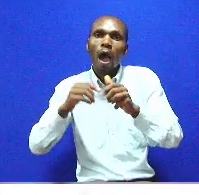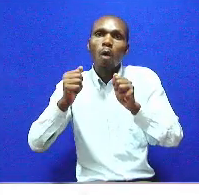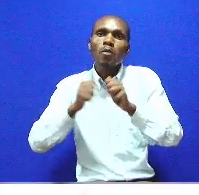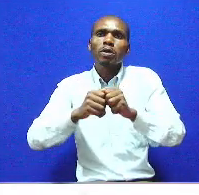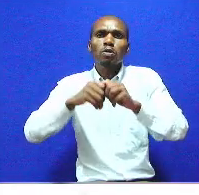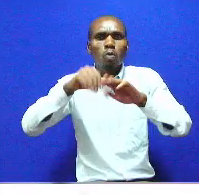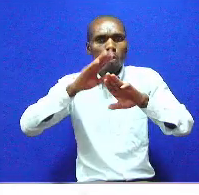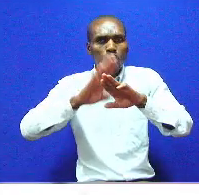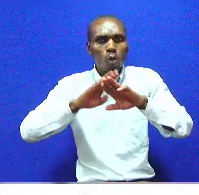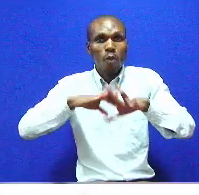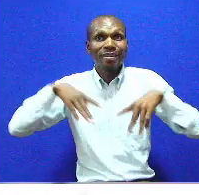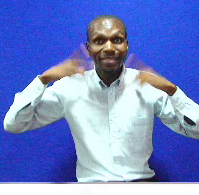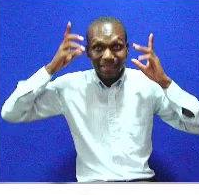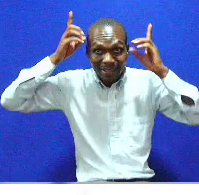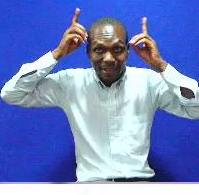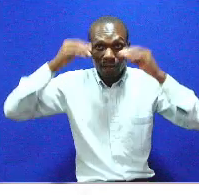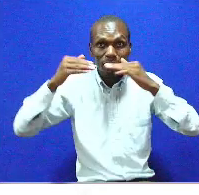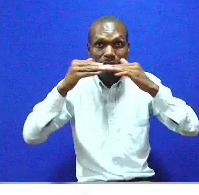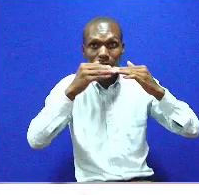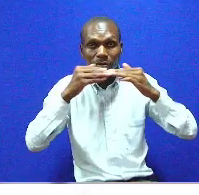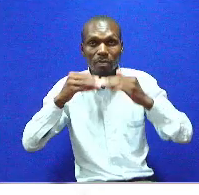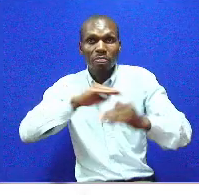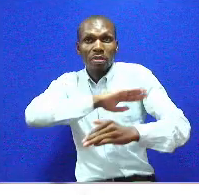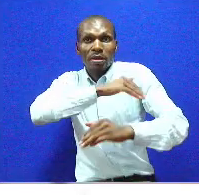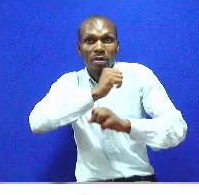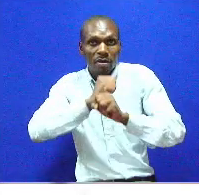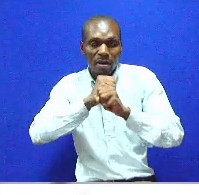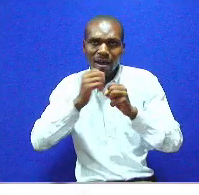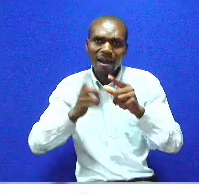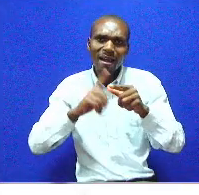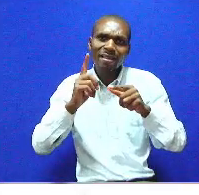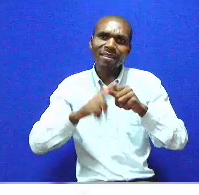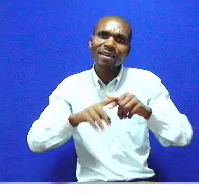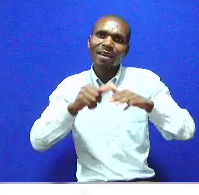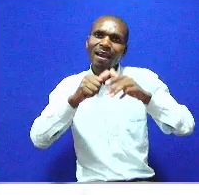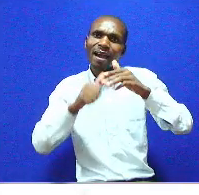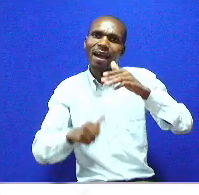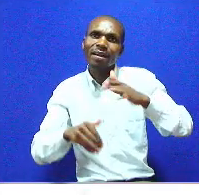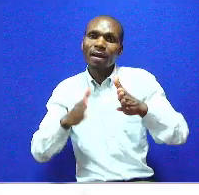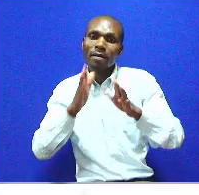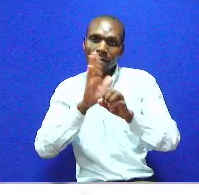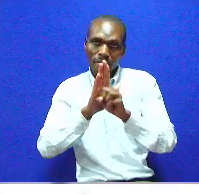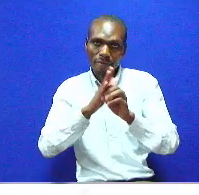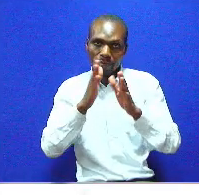choice, equity, affirmative action, and availability of space.